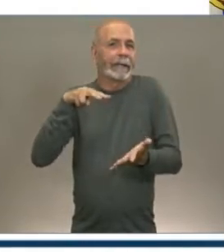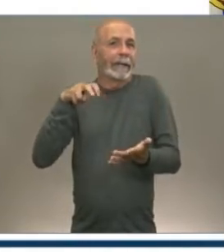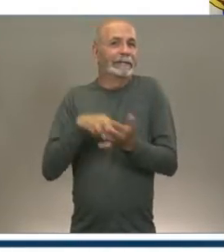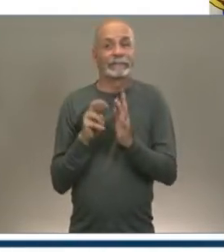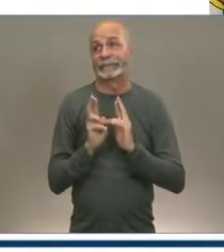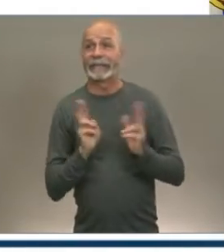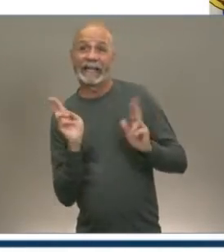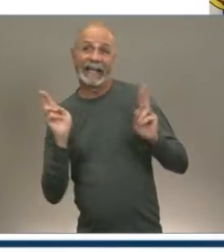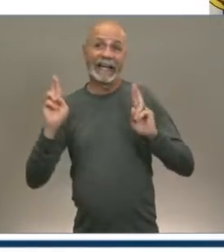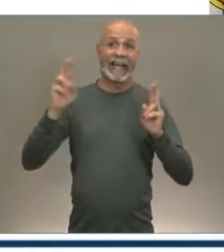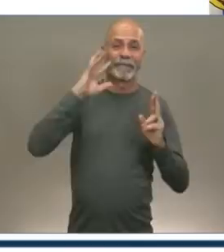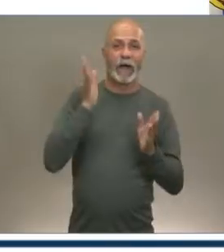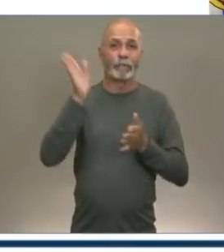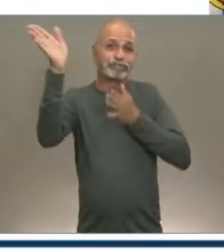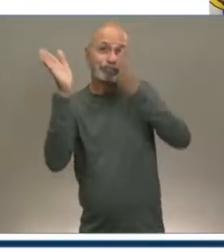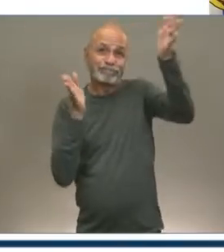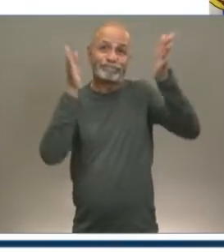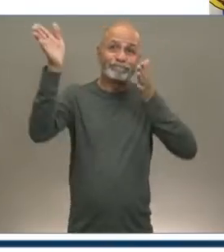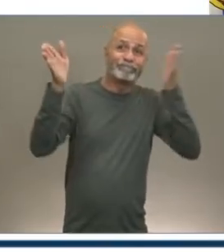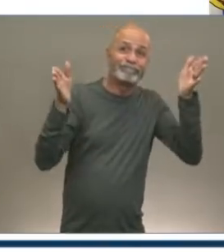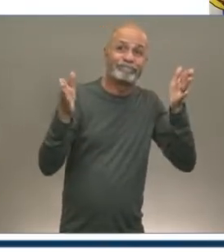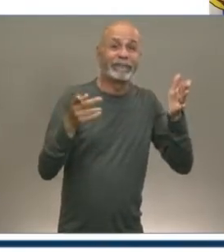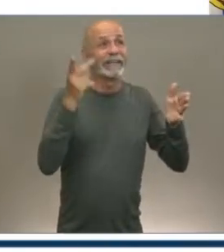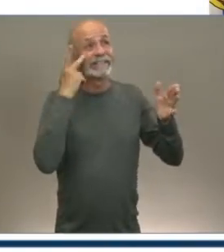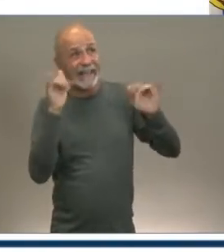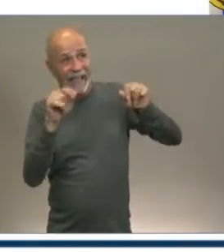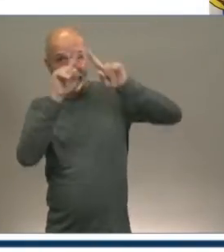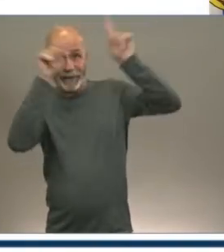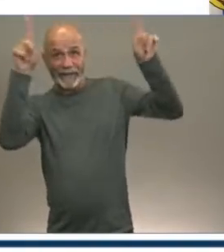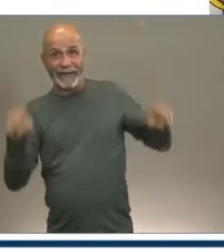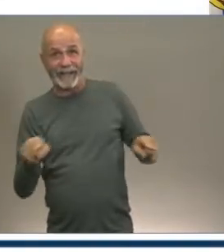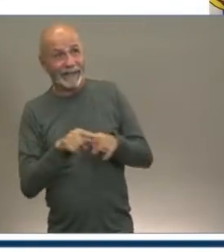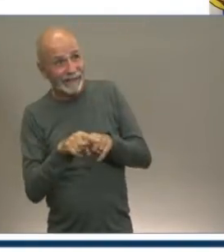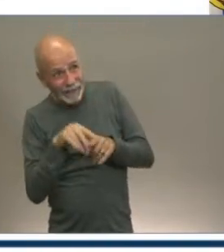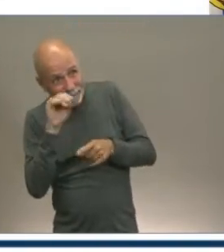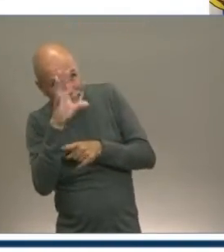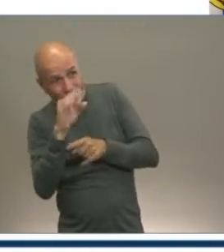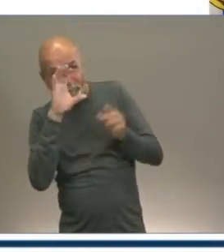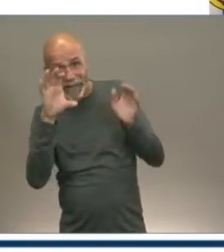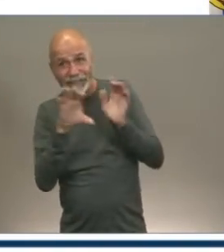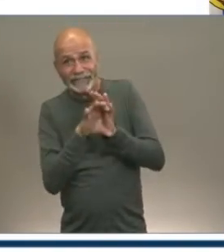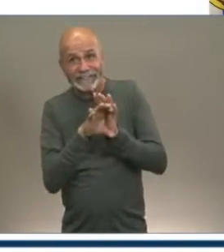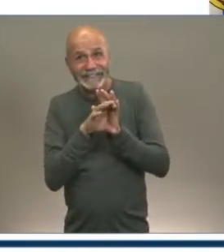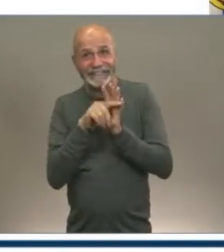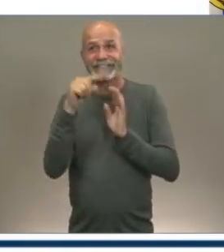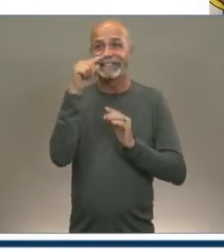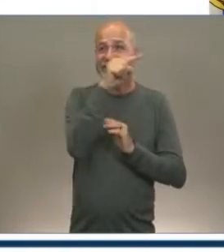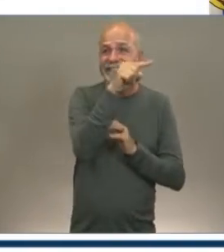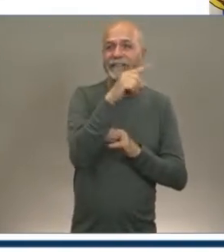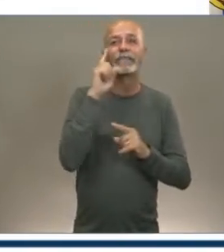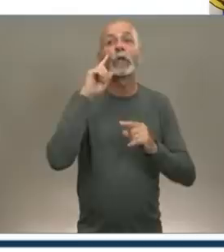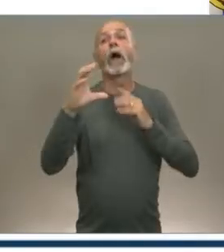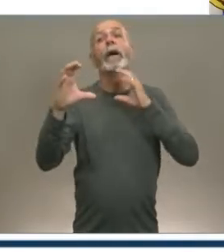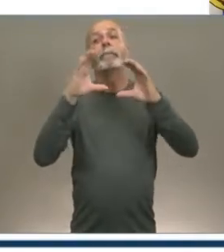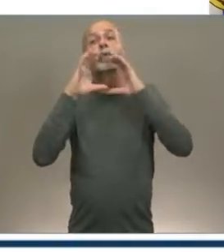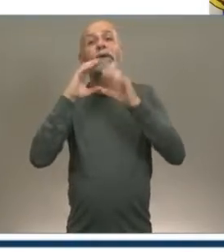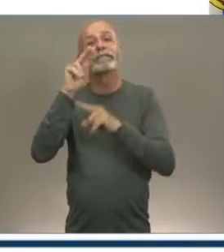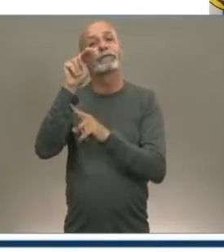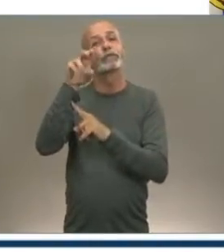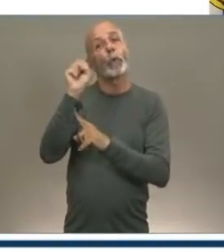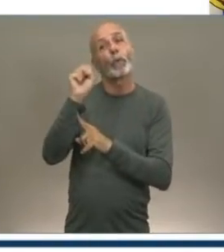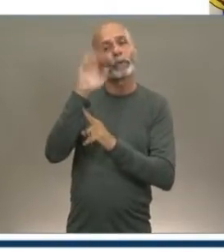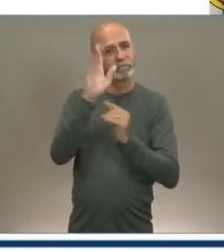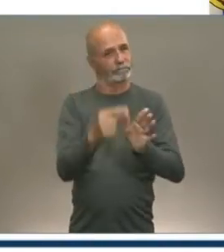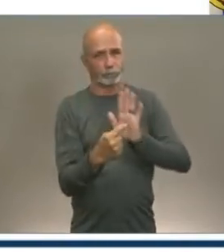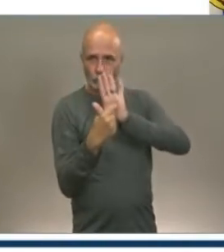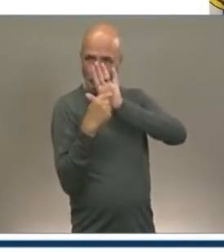you can see behind me on the monitor, just how much. These are some great shots from Communications Nova Scotia to showcase what the